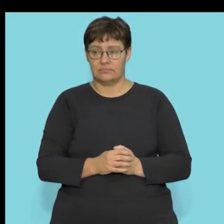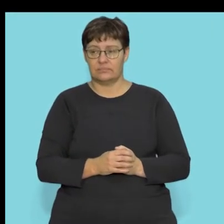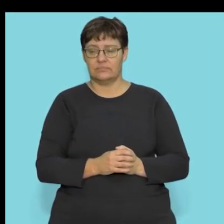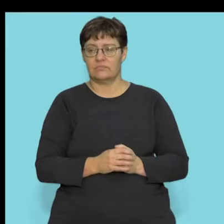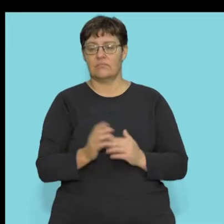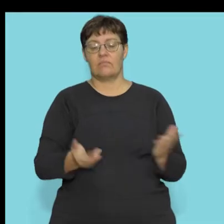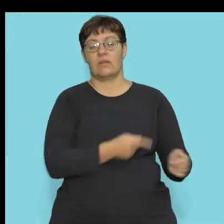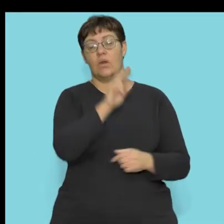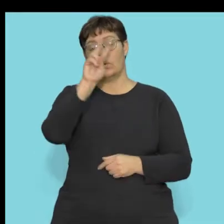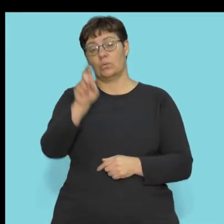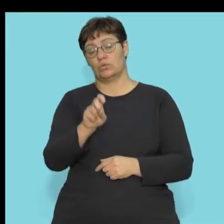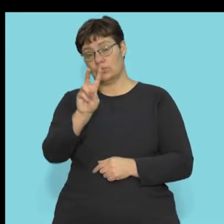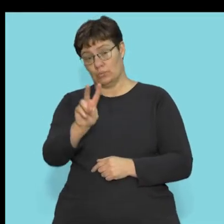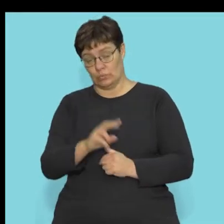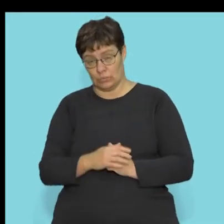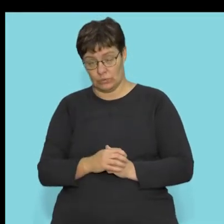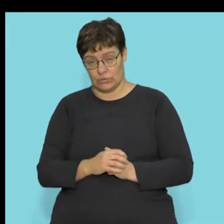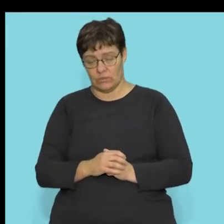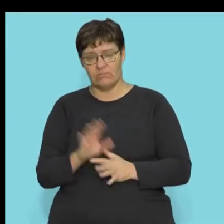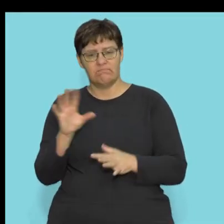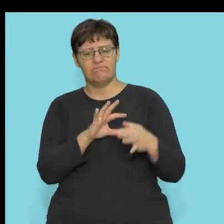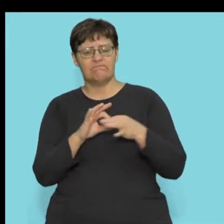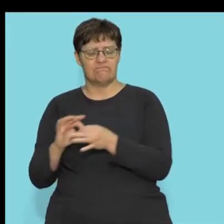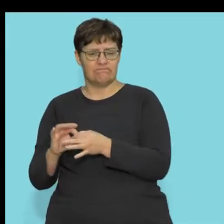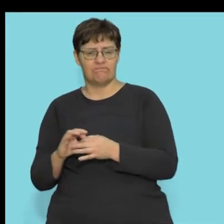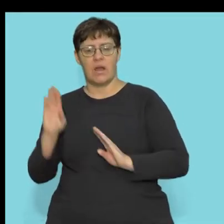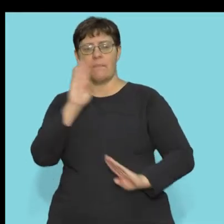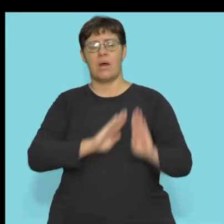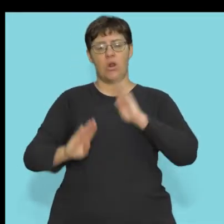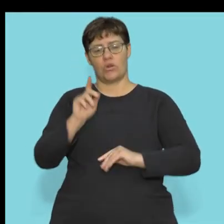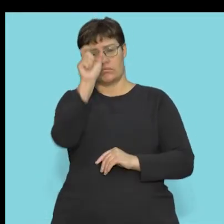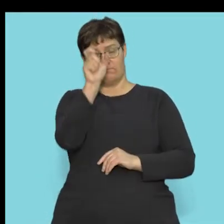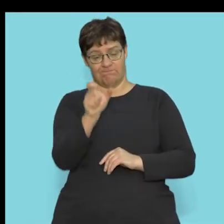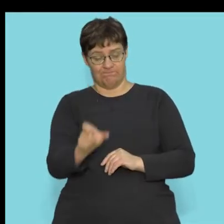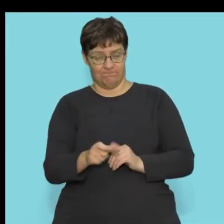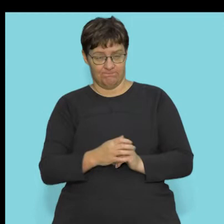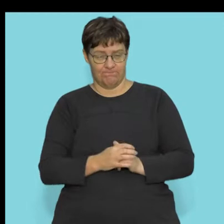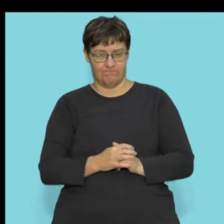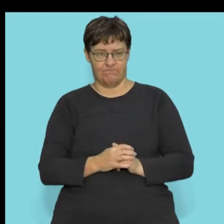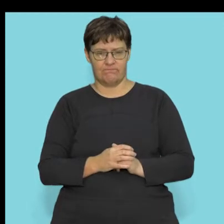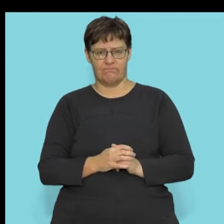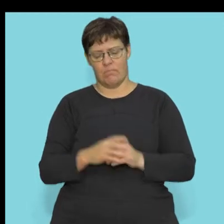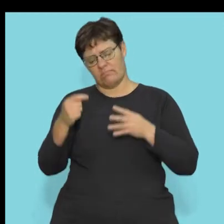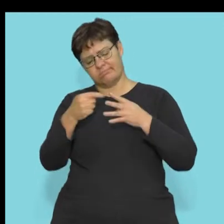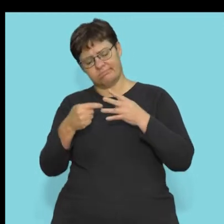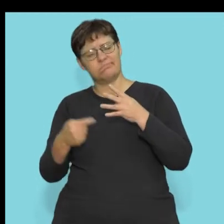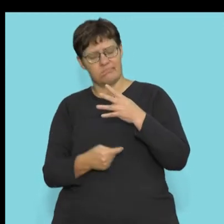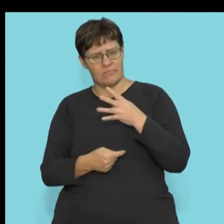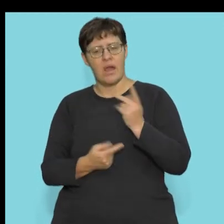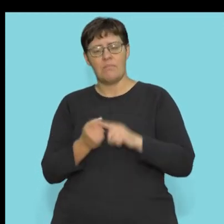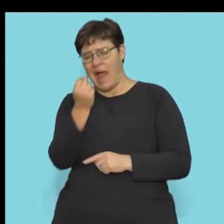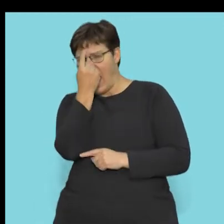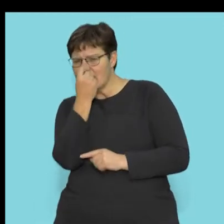Let's move on to question 2. This relates to biological terms. So we'll go through a few of these and apply